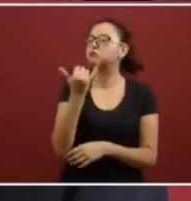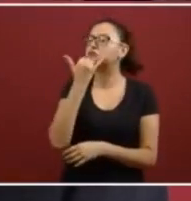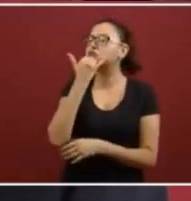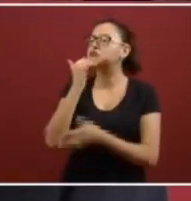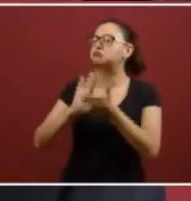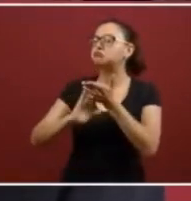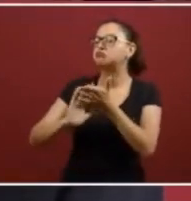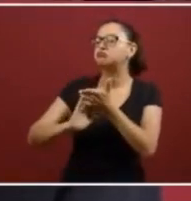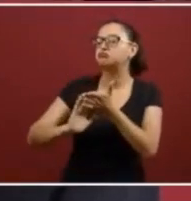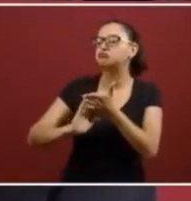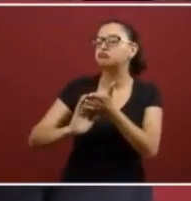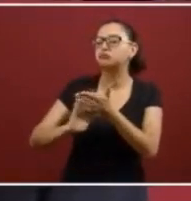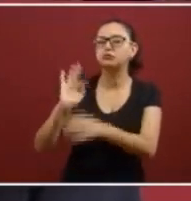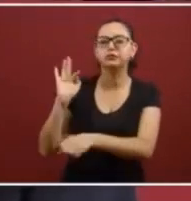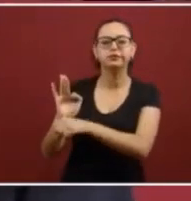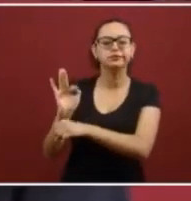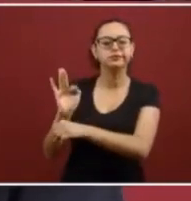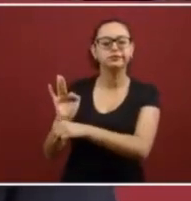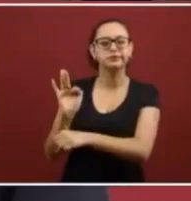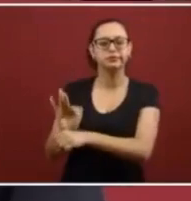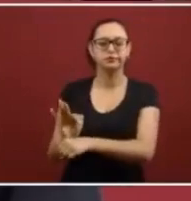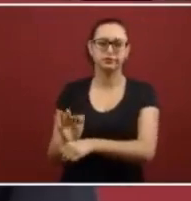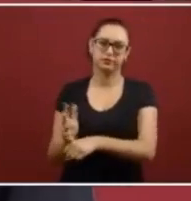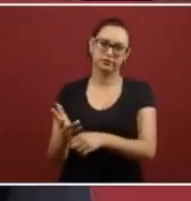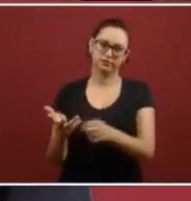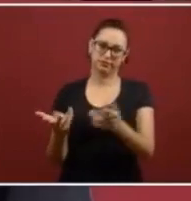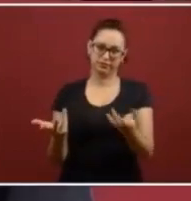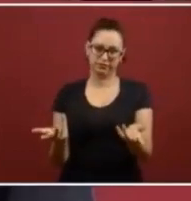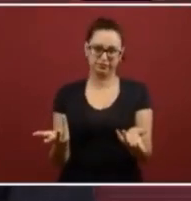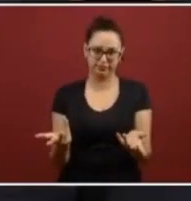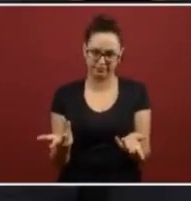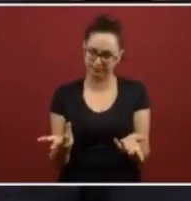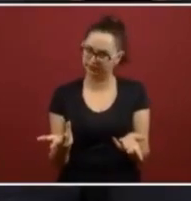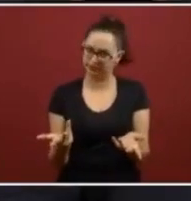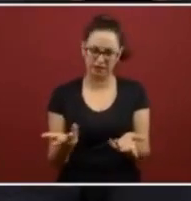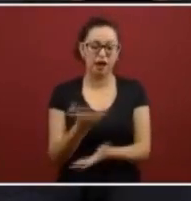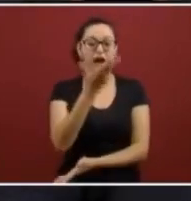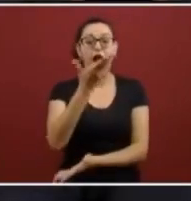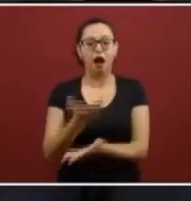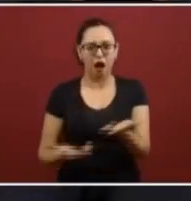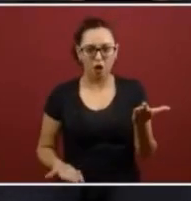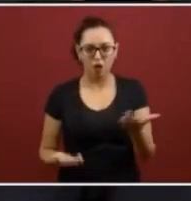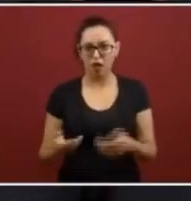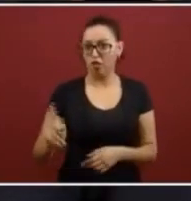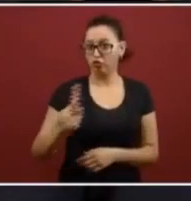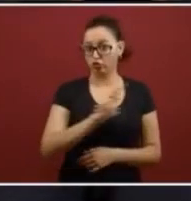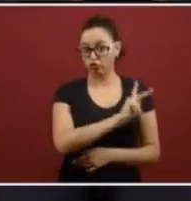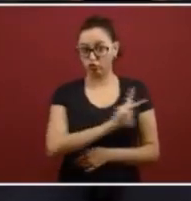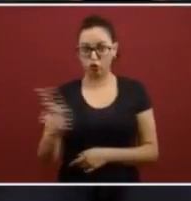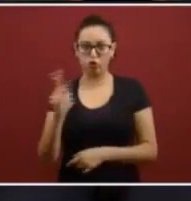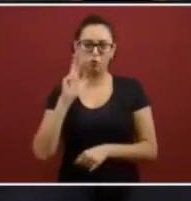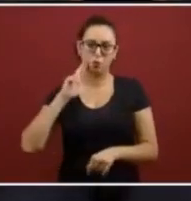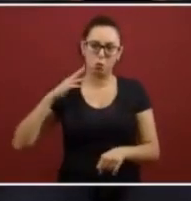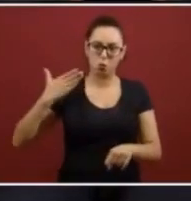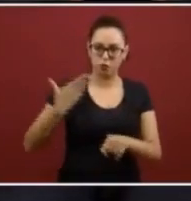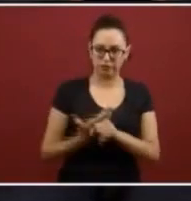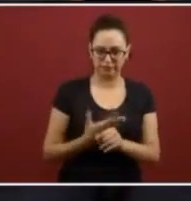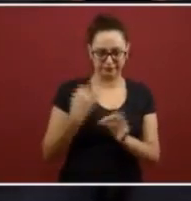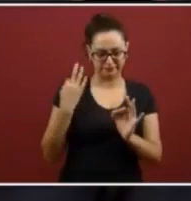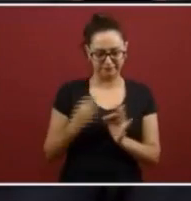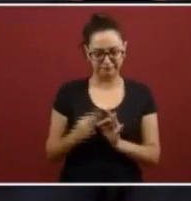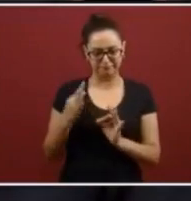400 million pesos were forgiven to these large corporations. He says we should all comply with